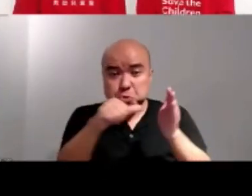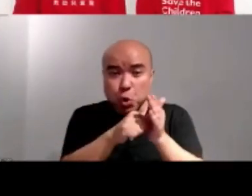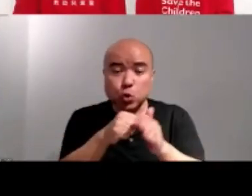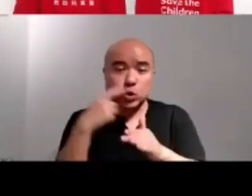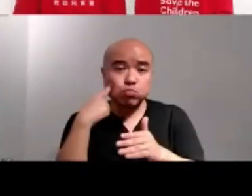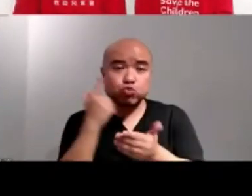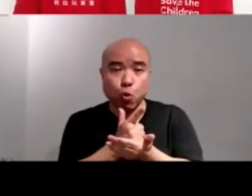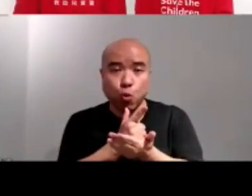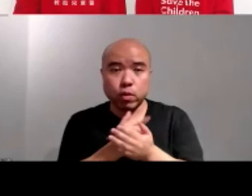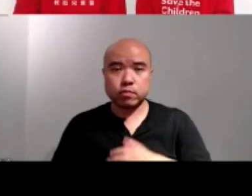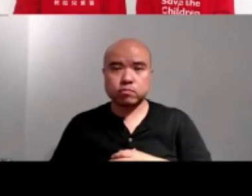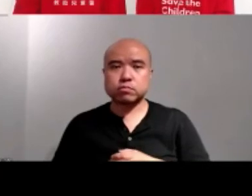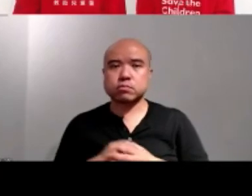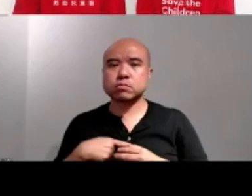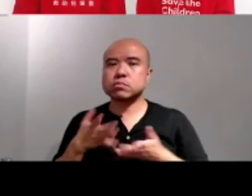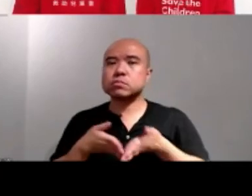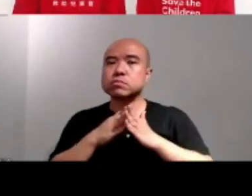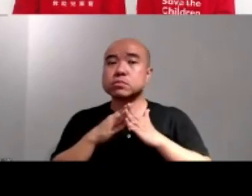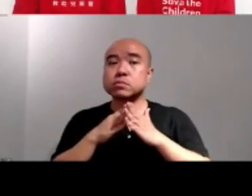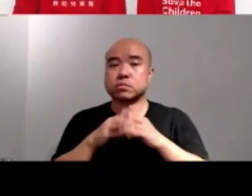And we have formed Peacefulnet.